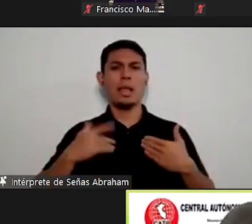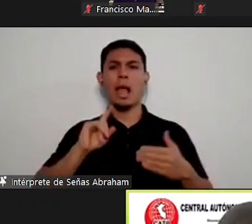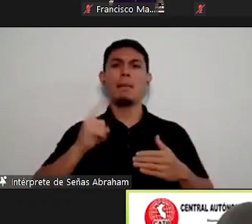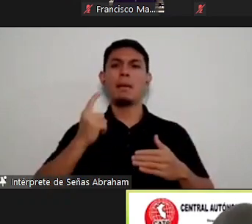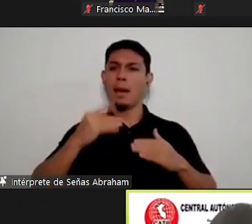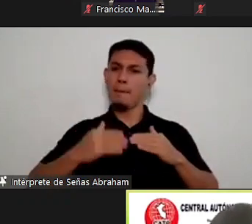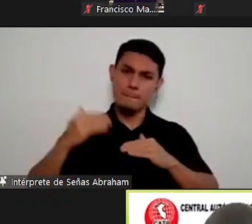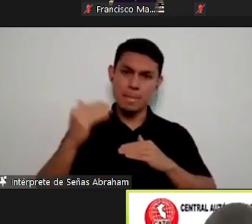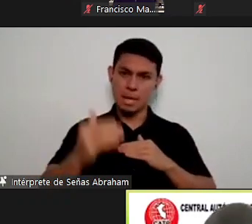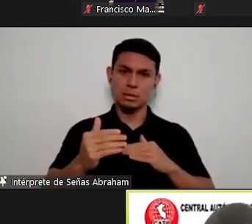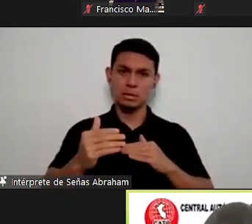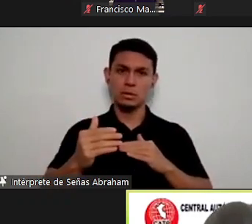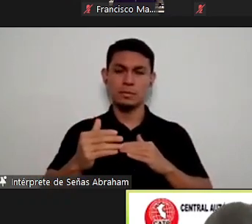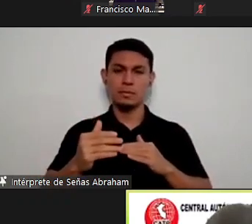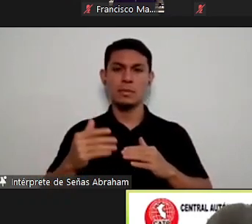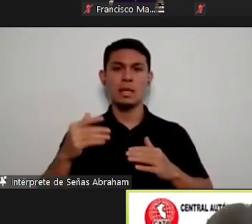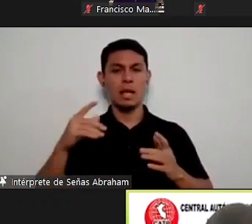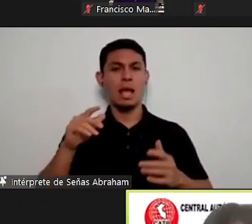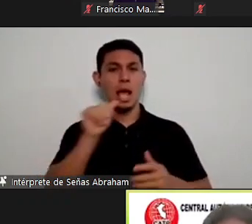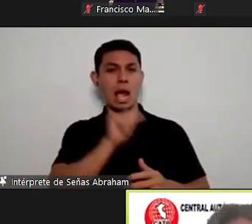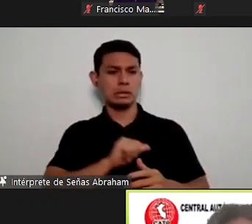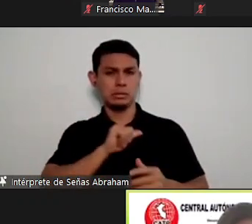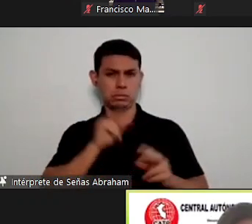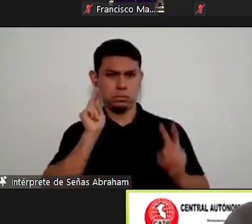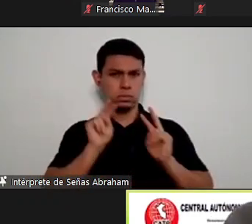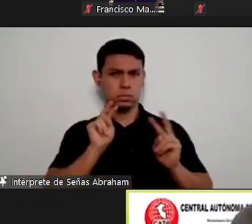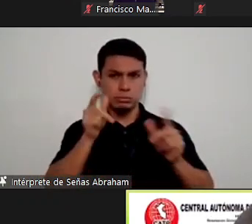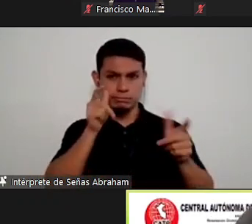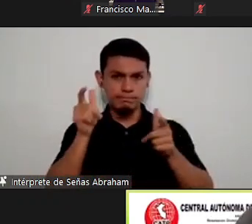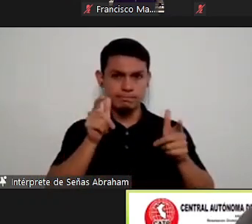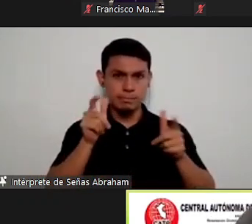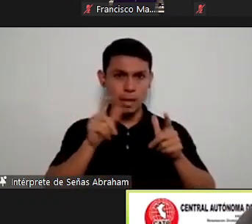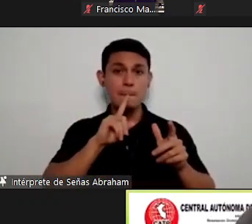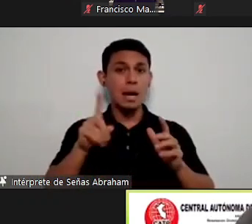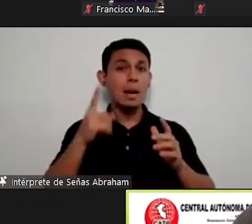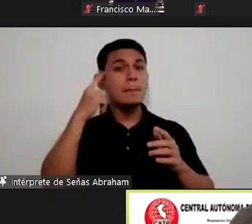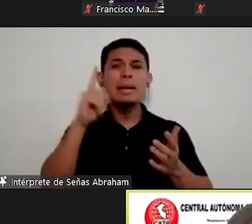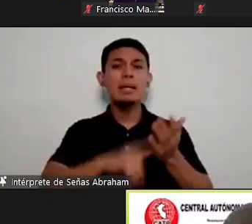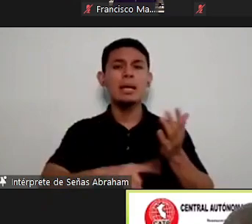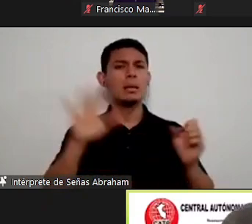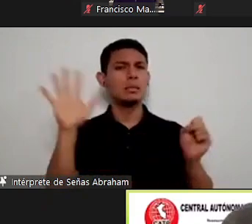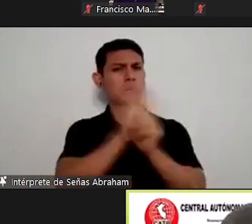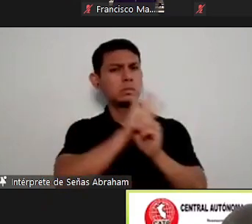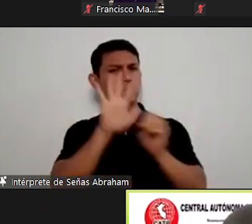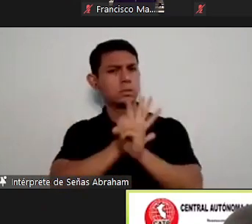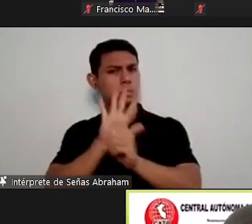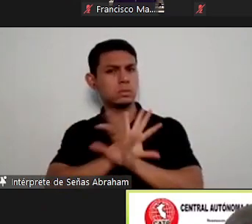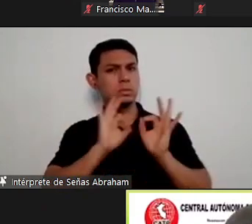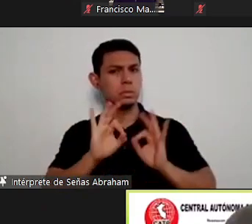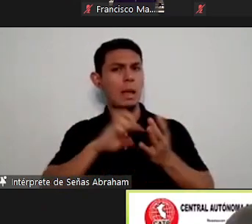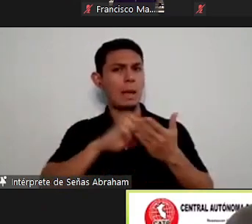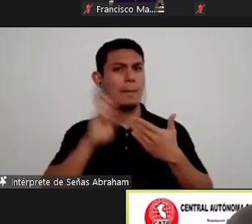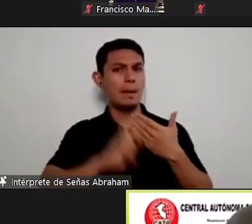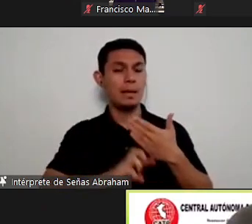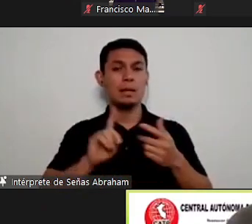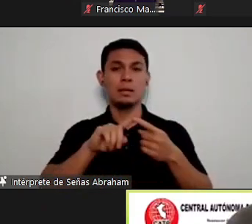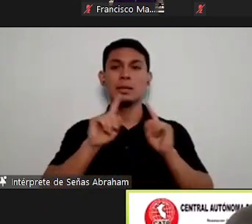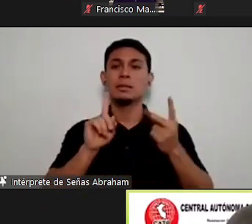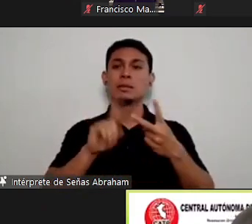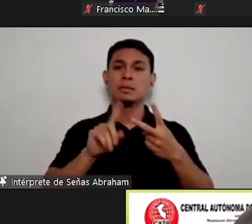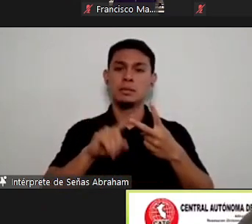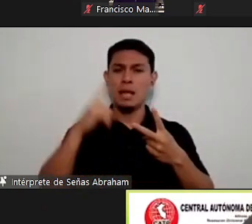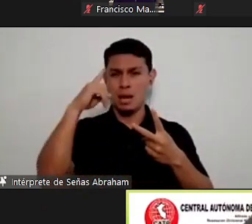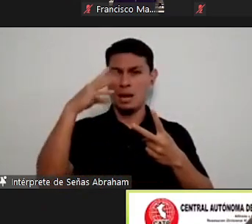happy see this first step we will be very vigilant when complying with this plan so that this plan gets